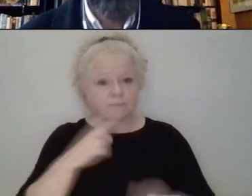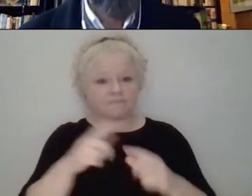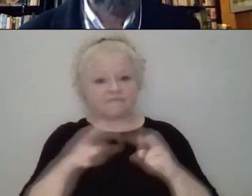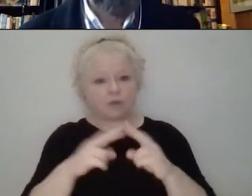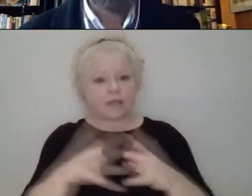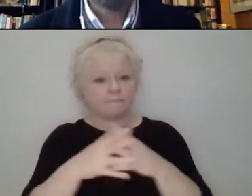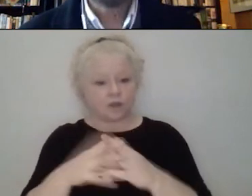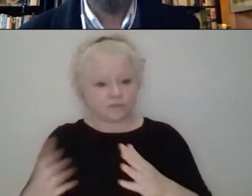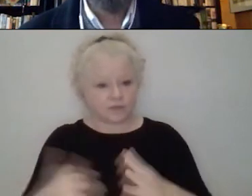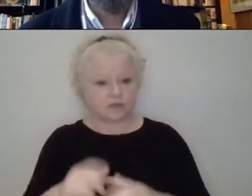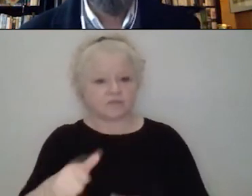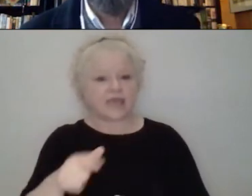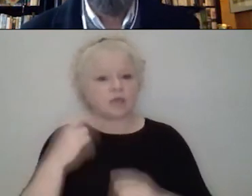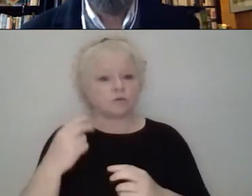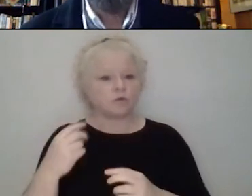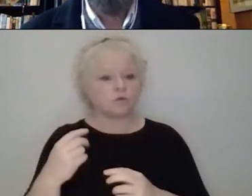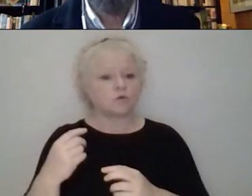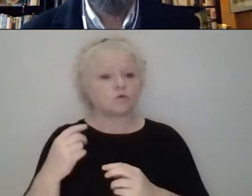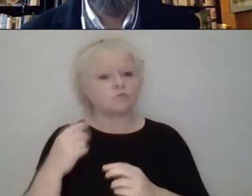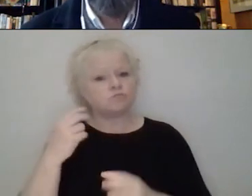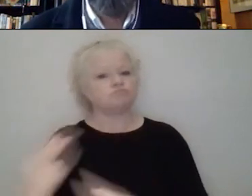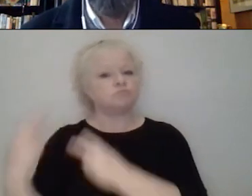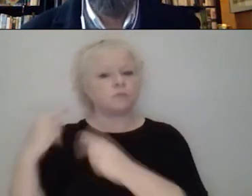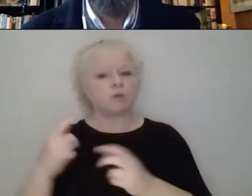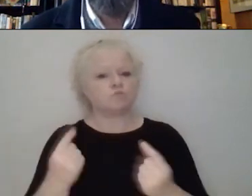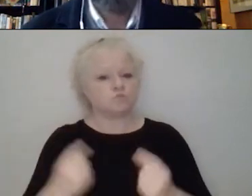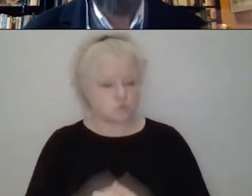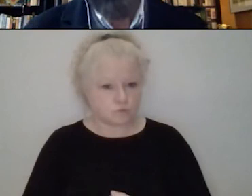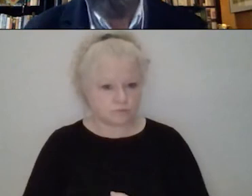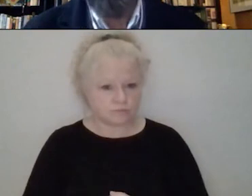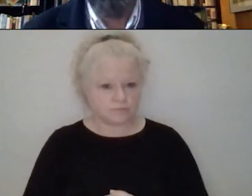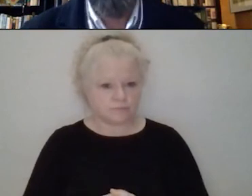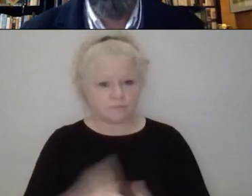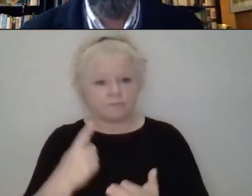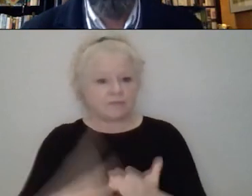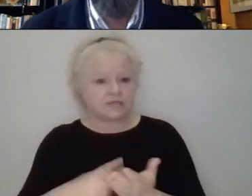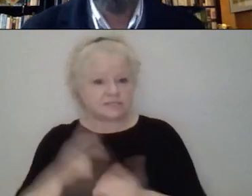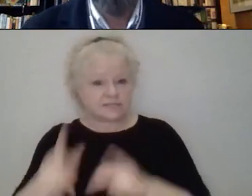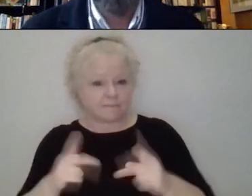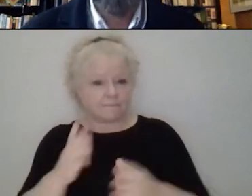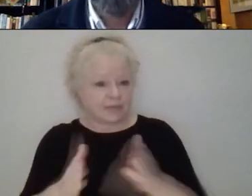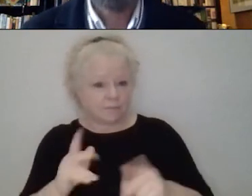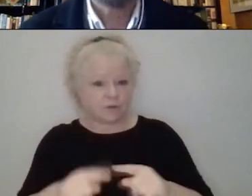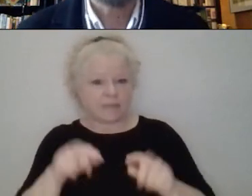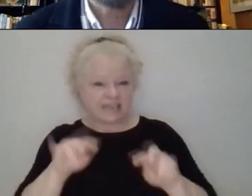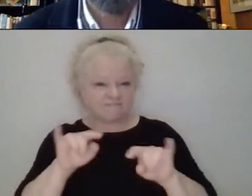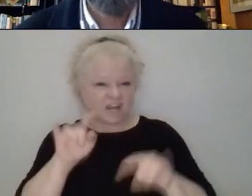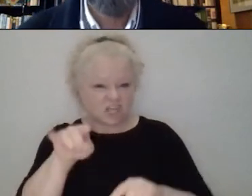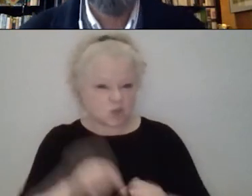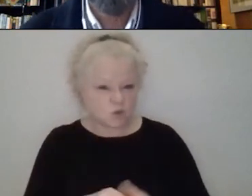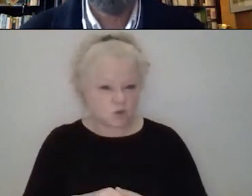thing, where they reflect certain things about what you do in a way that sort of, maybe some people can take it as they're making fun of you. But